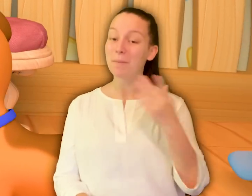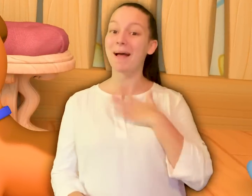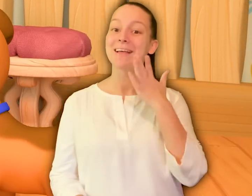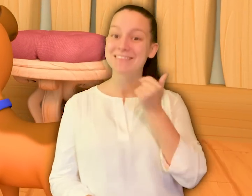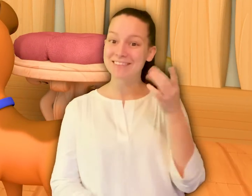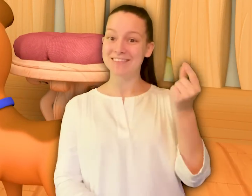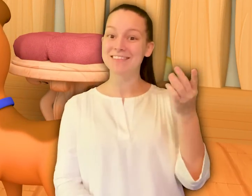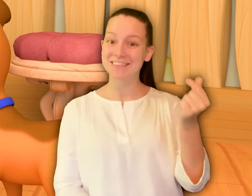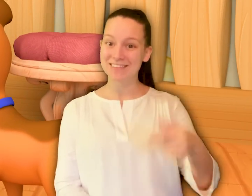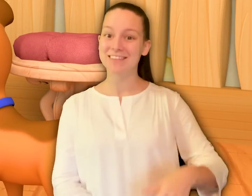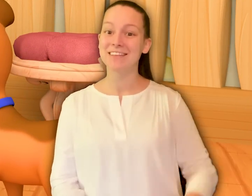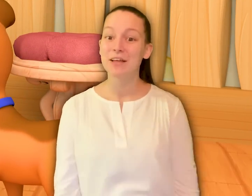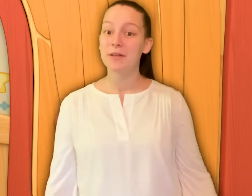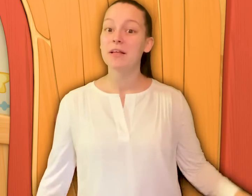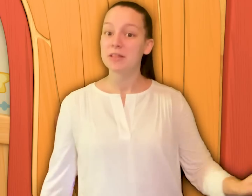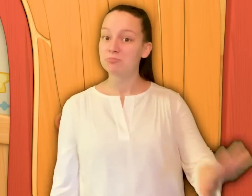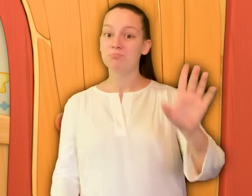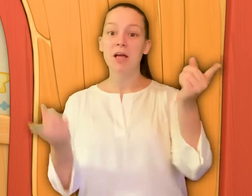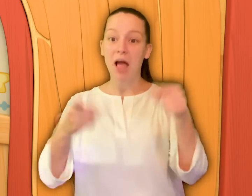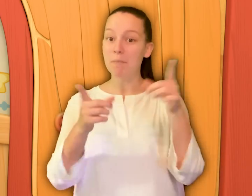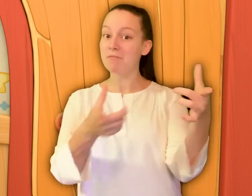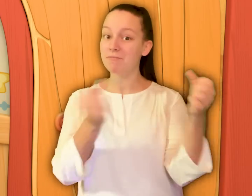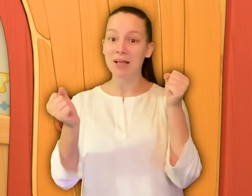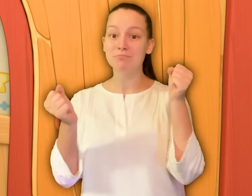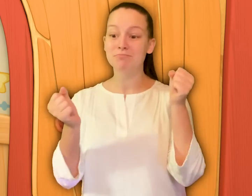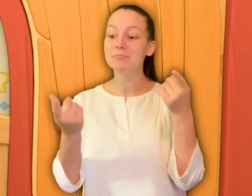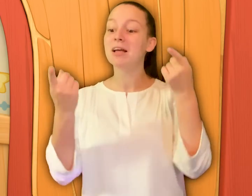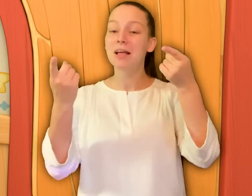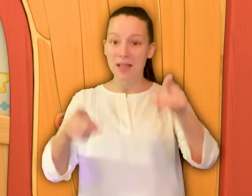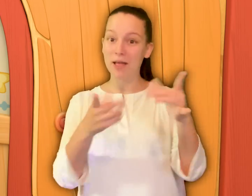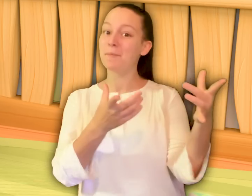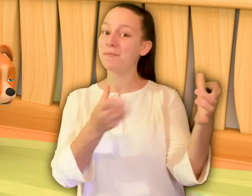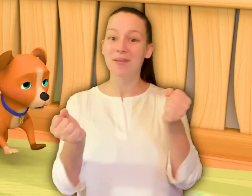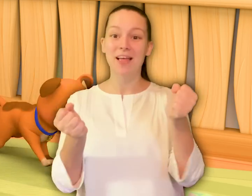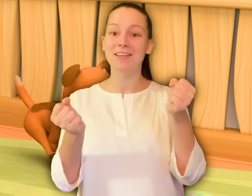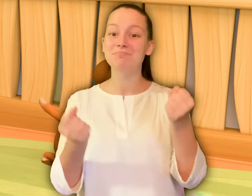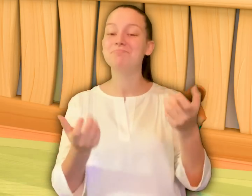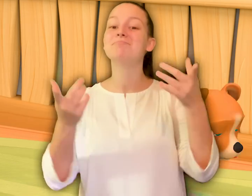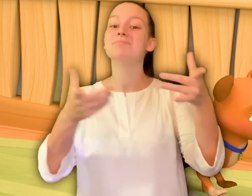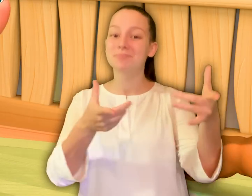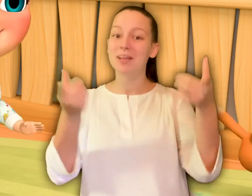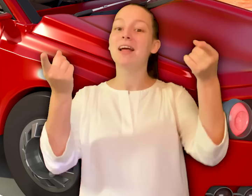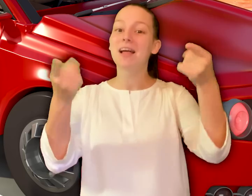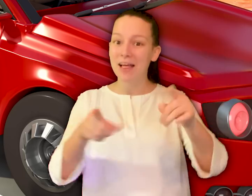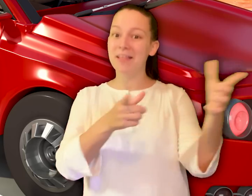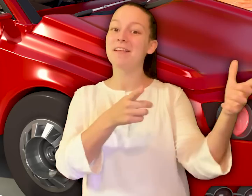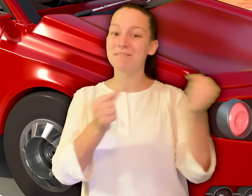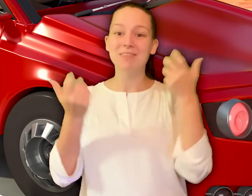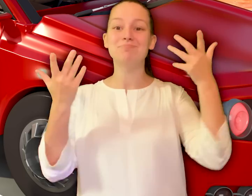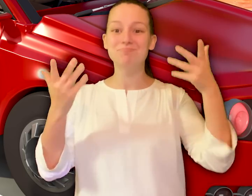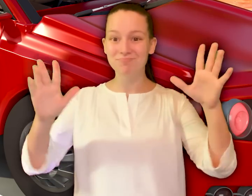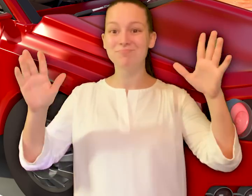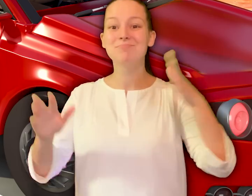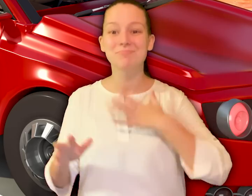check my sweet puppy it will only take a sec take a sec take a SEC